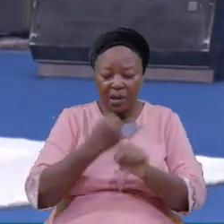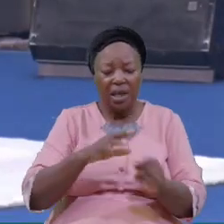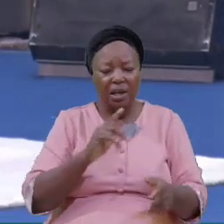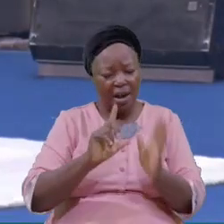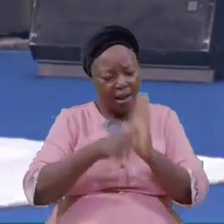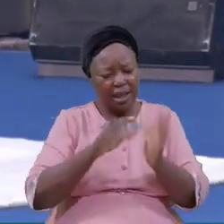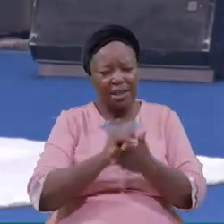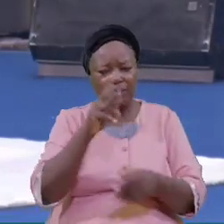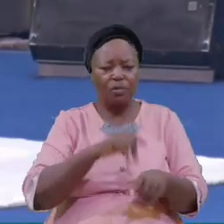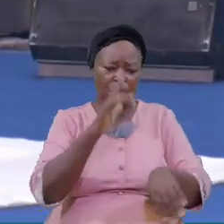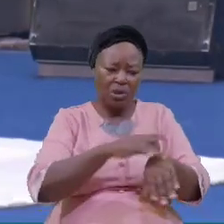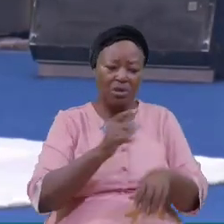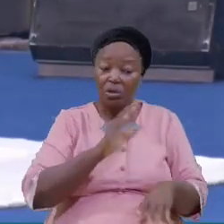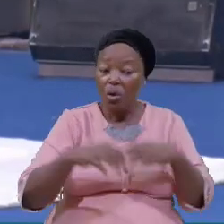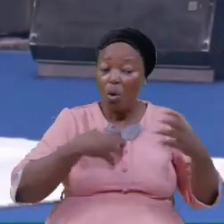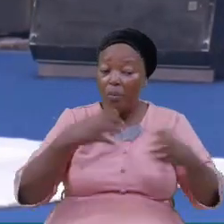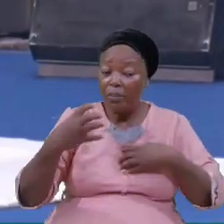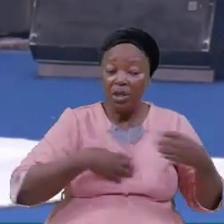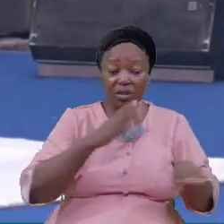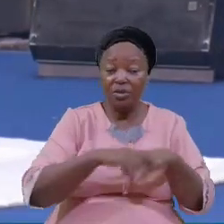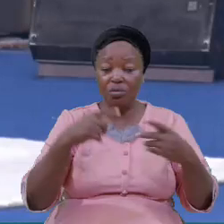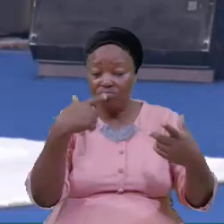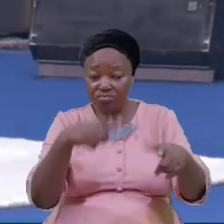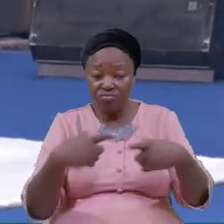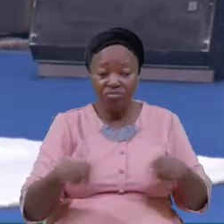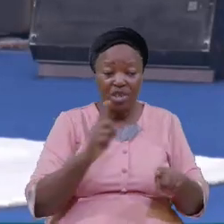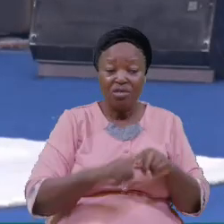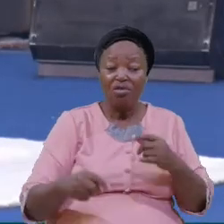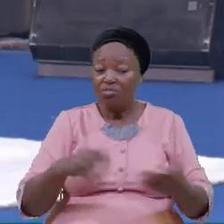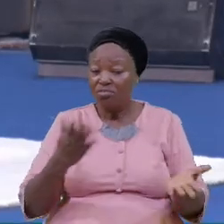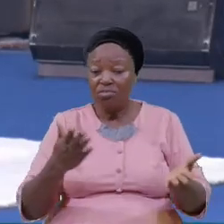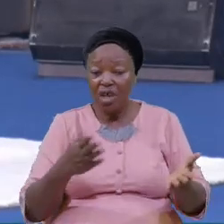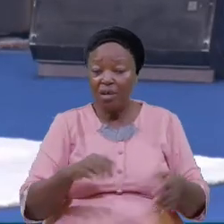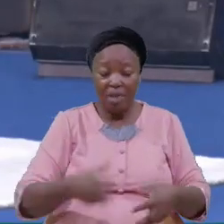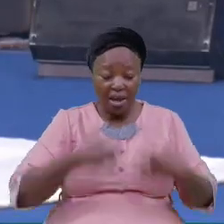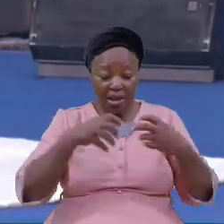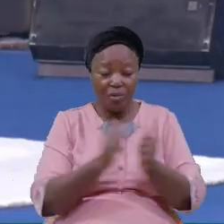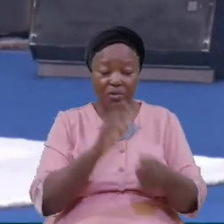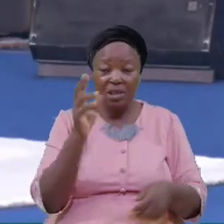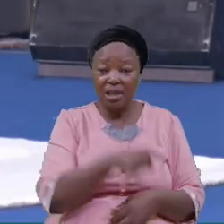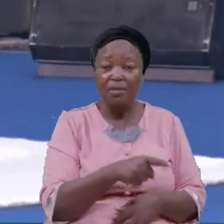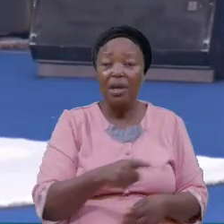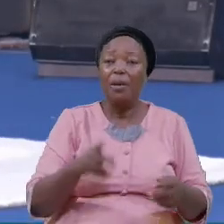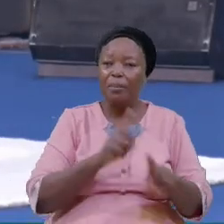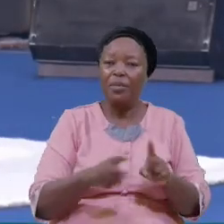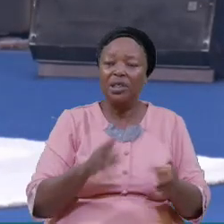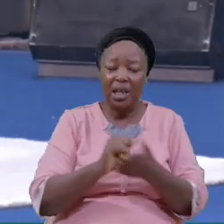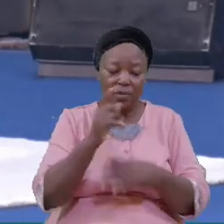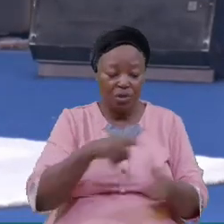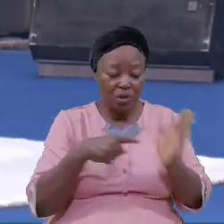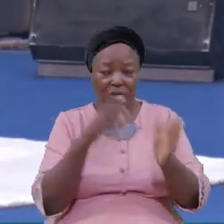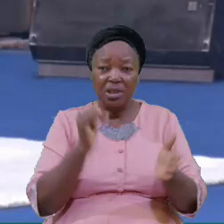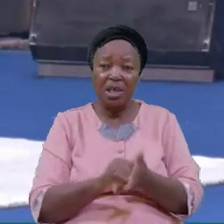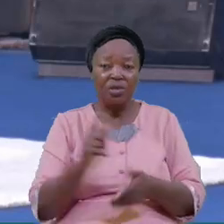Don't complain. Don't throw stones, don't campaign, don't do anything that will show that you're not a